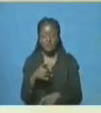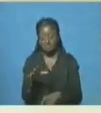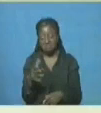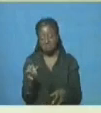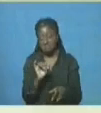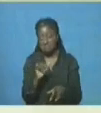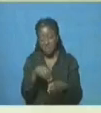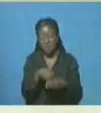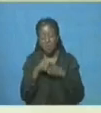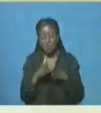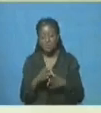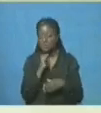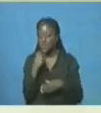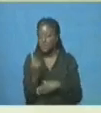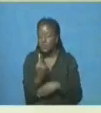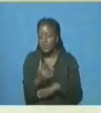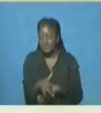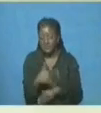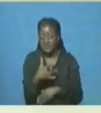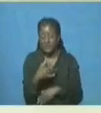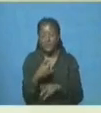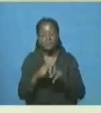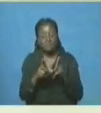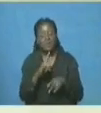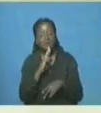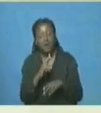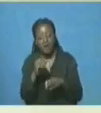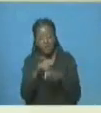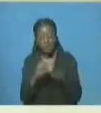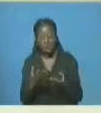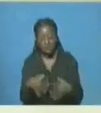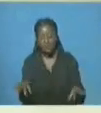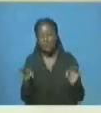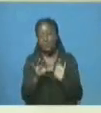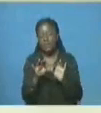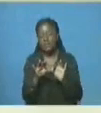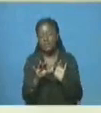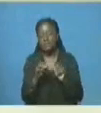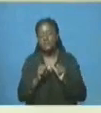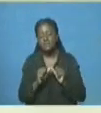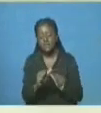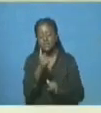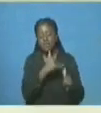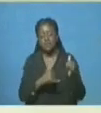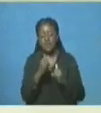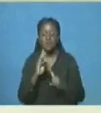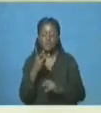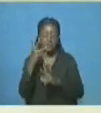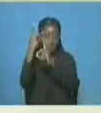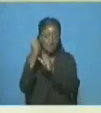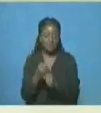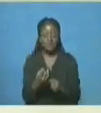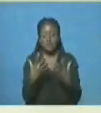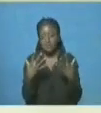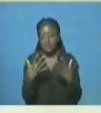only feel but are, right? And so I think it's important for us to continue the fight. We have achieved quite a bit. Our